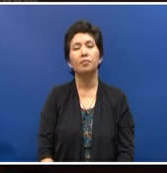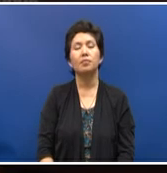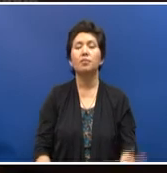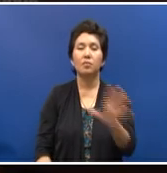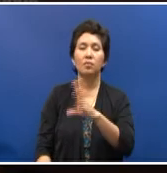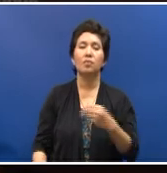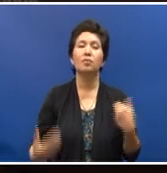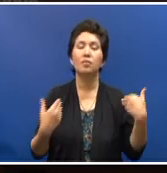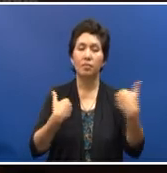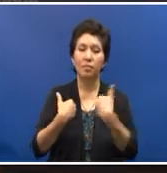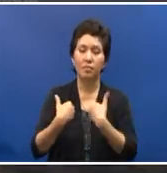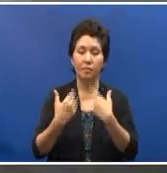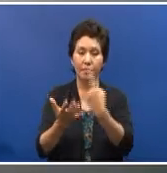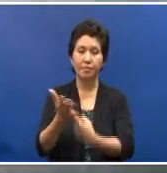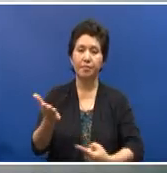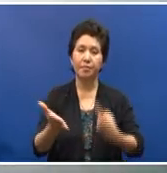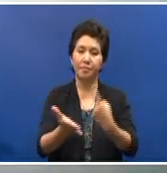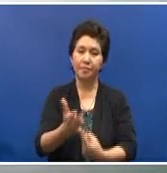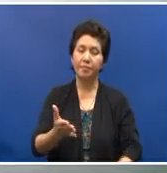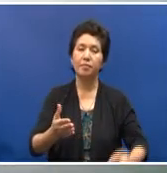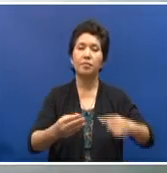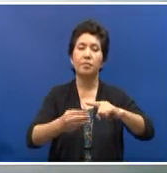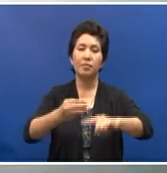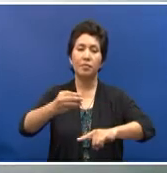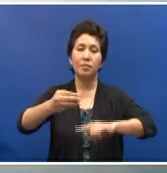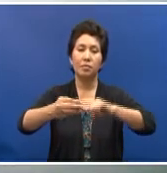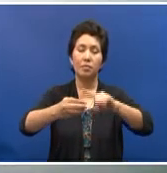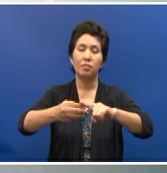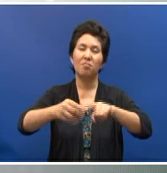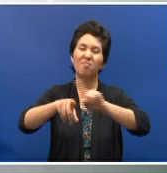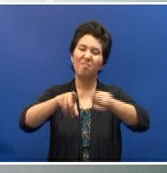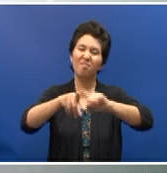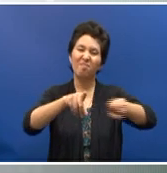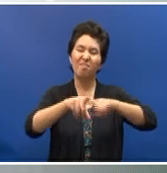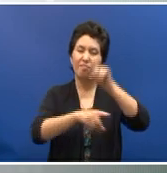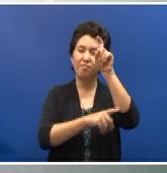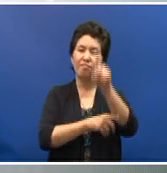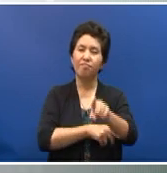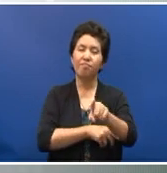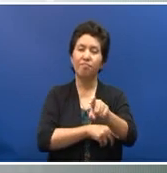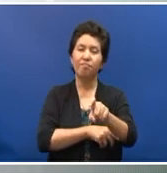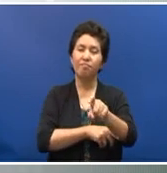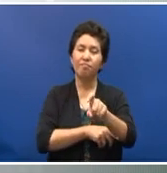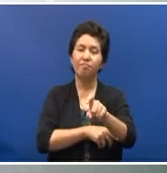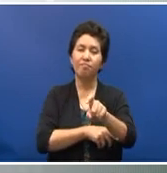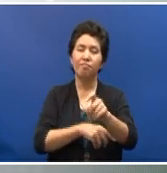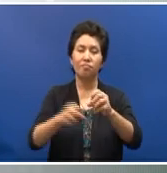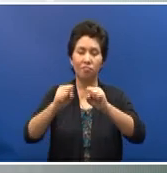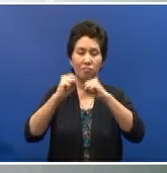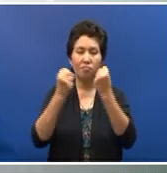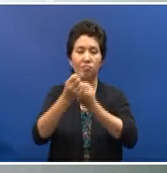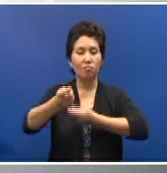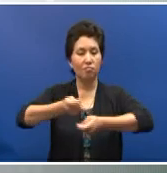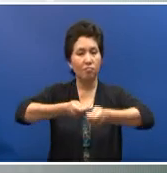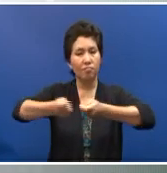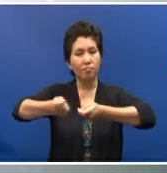and we have discussed about the variety of means, okay, the informal means of social control,